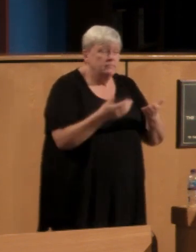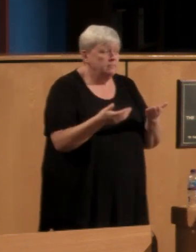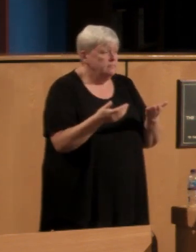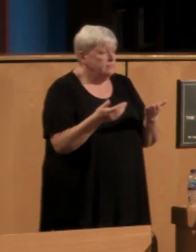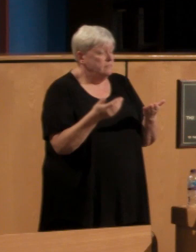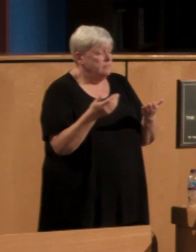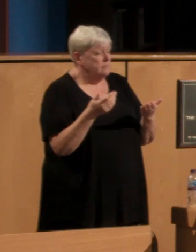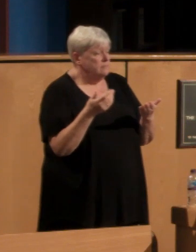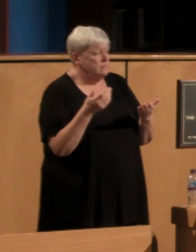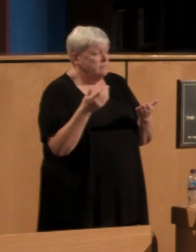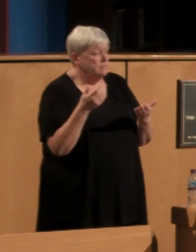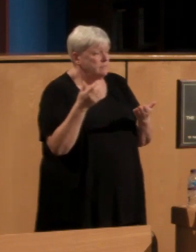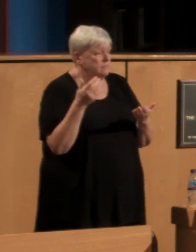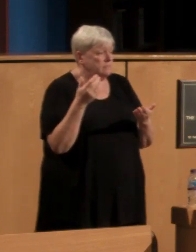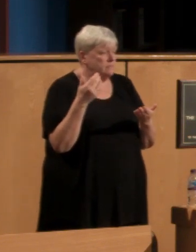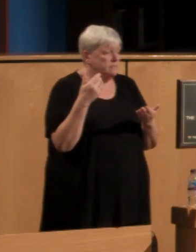to